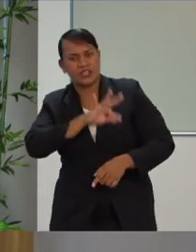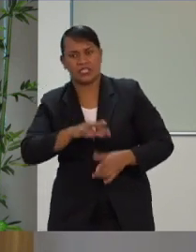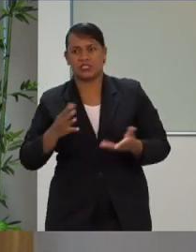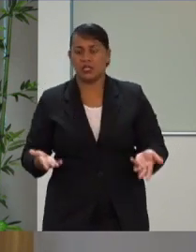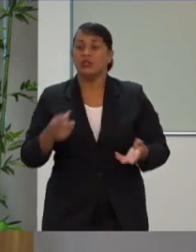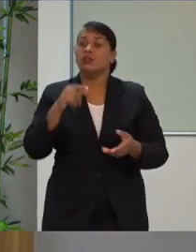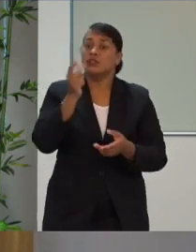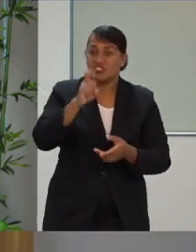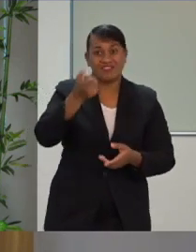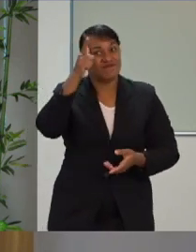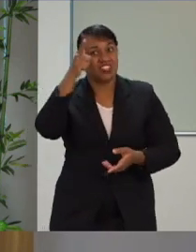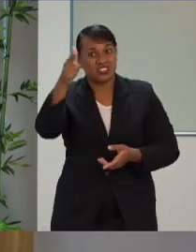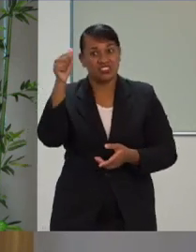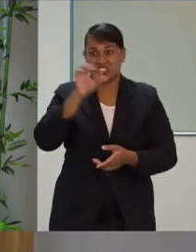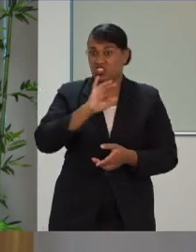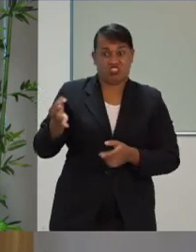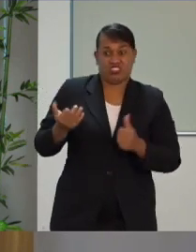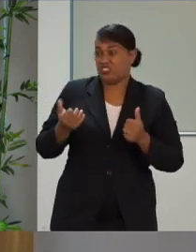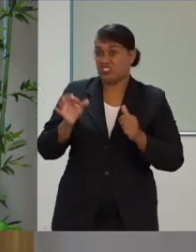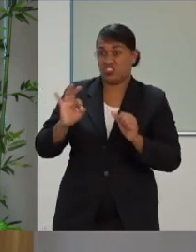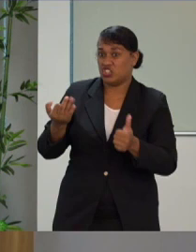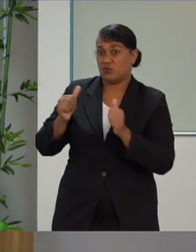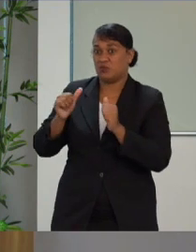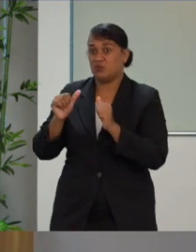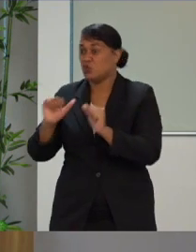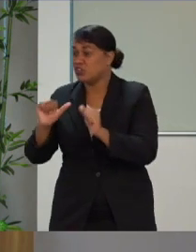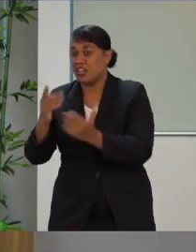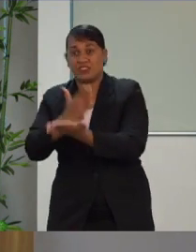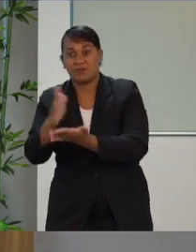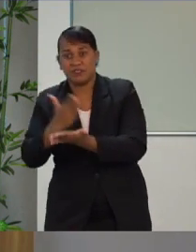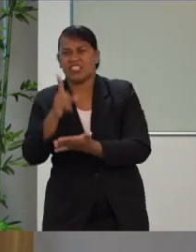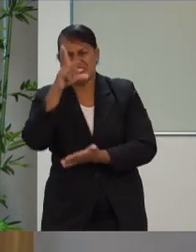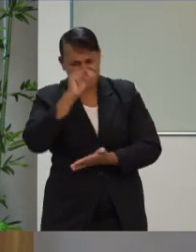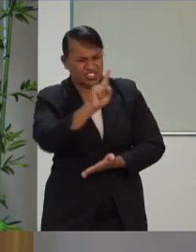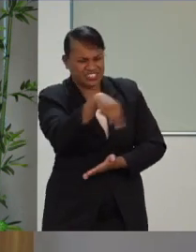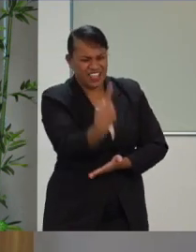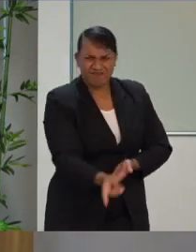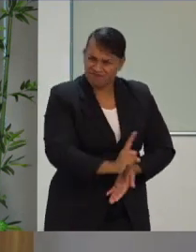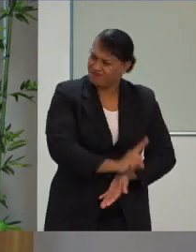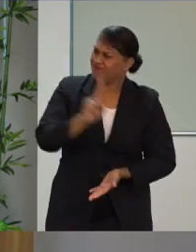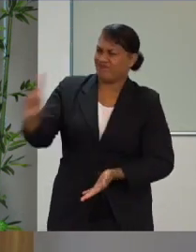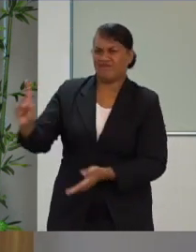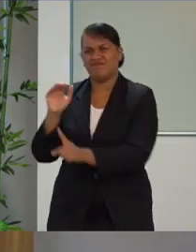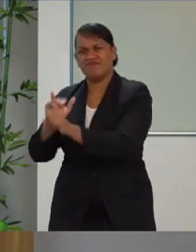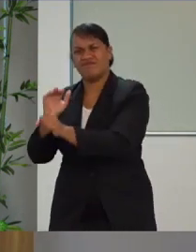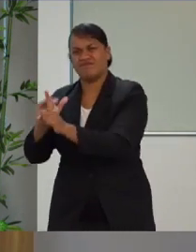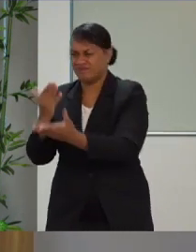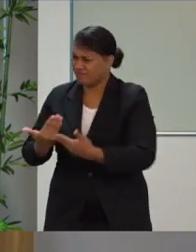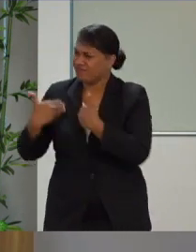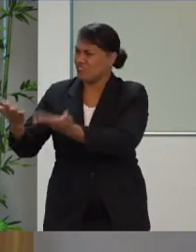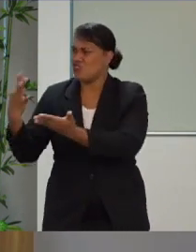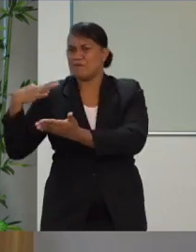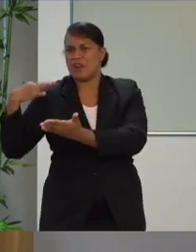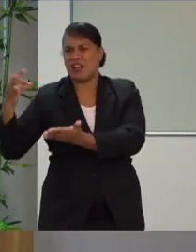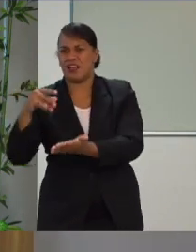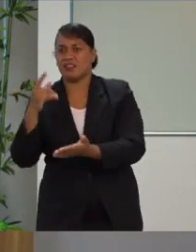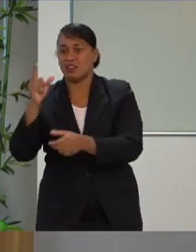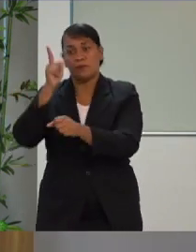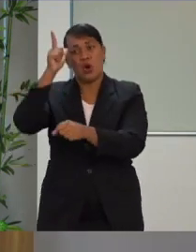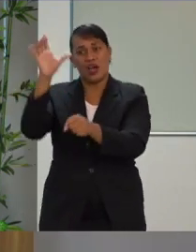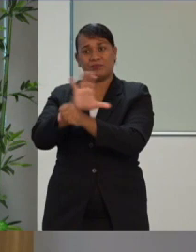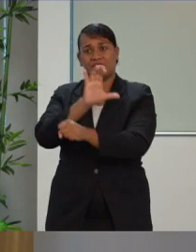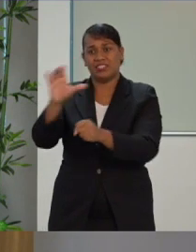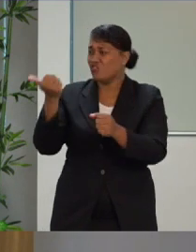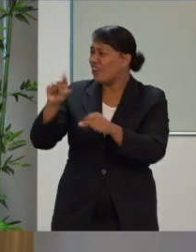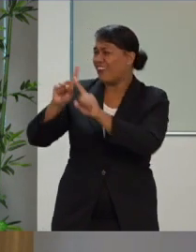FNPF to say we can now get the employees directly being listed in that list of employers who